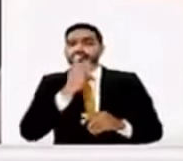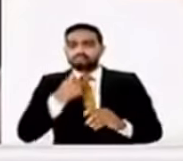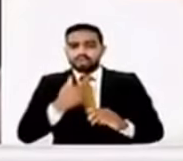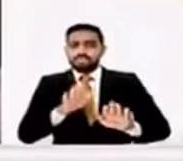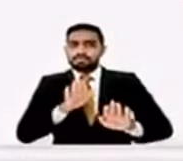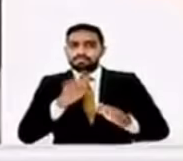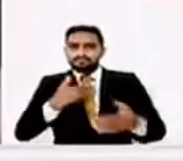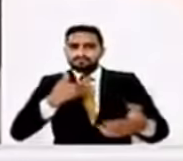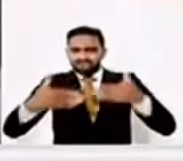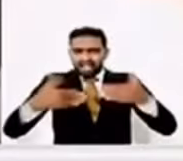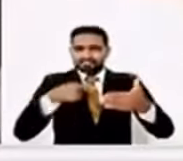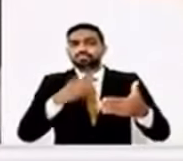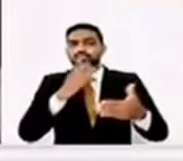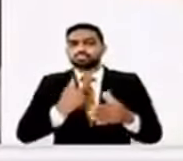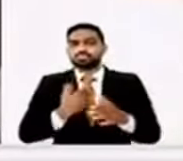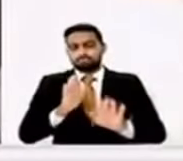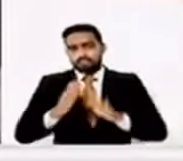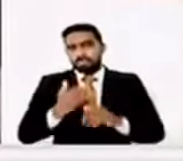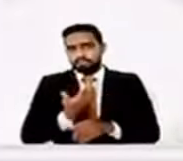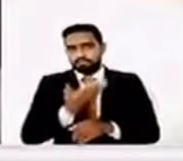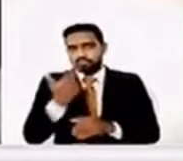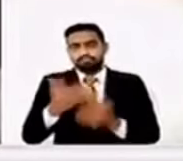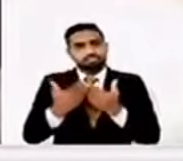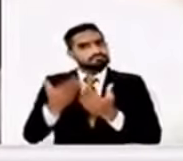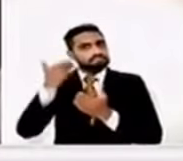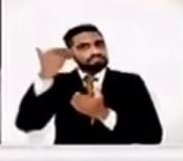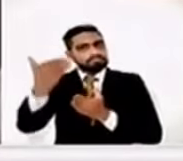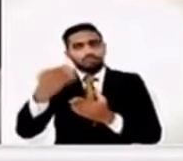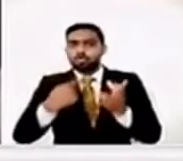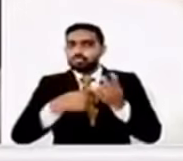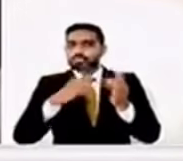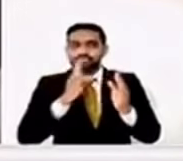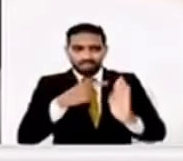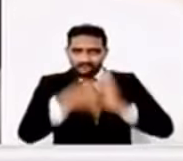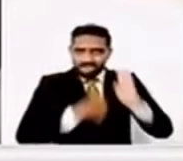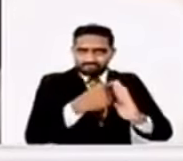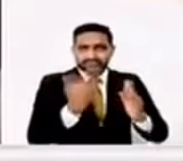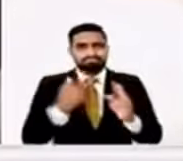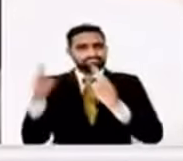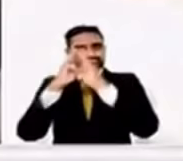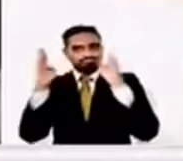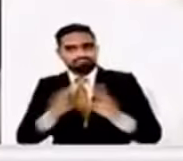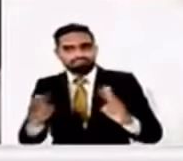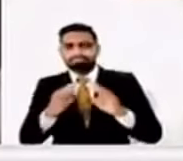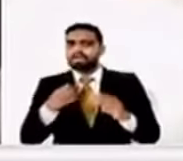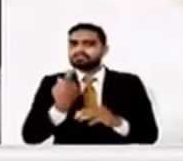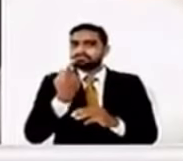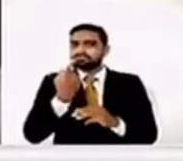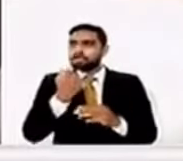opportunities to reissue local and international currency denominated debt at maturity.